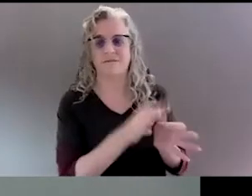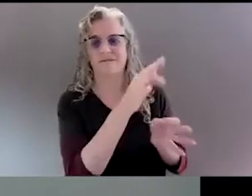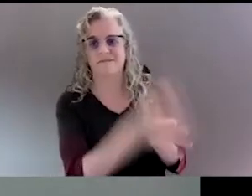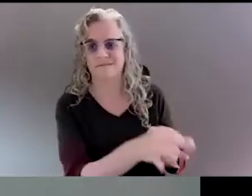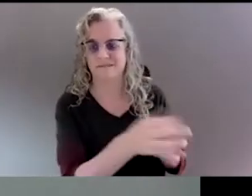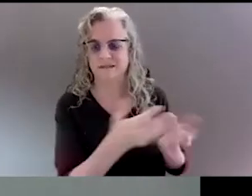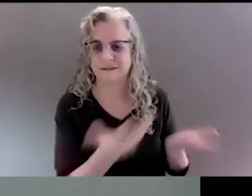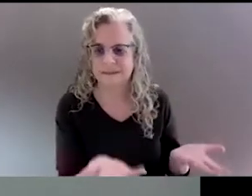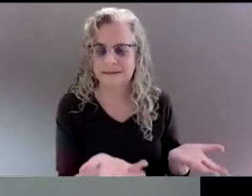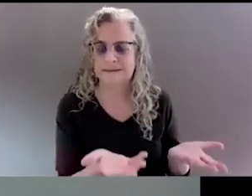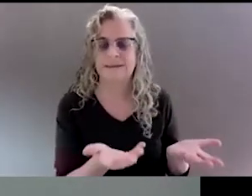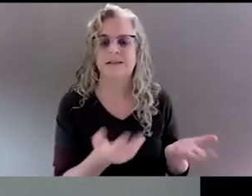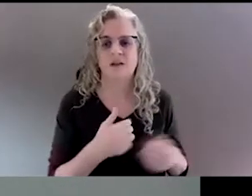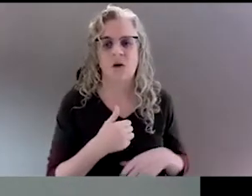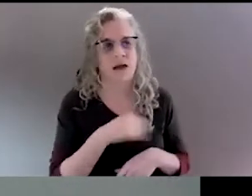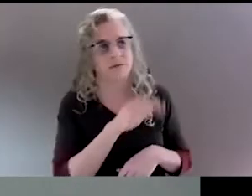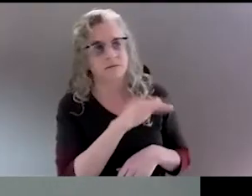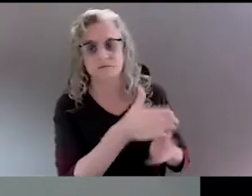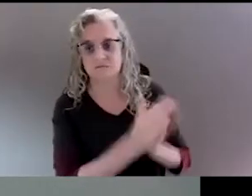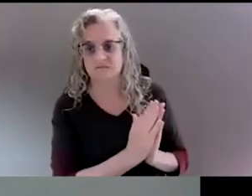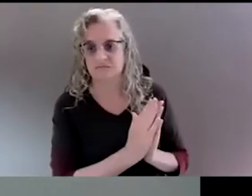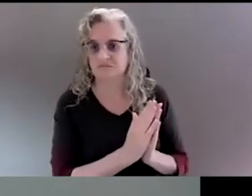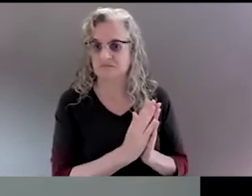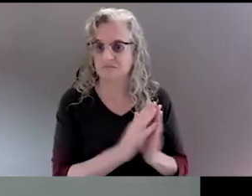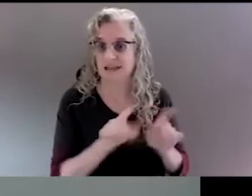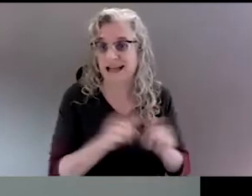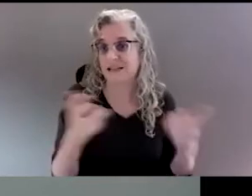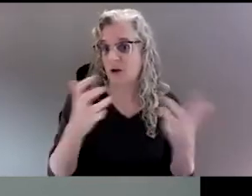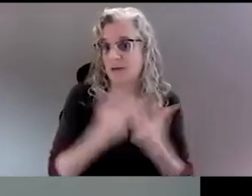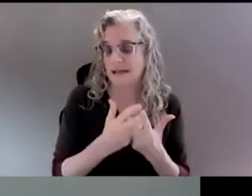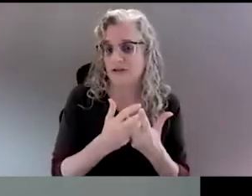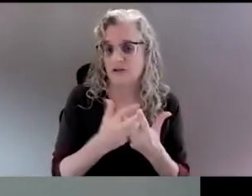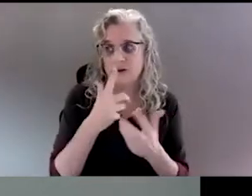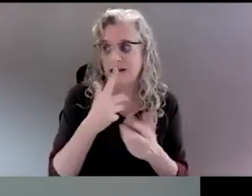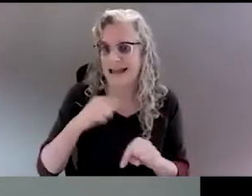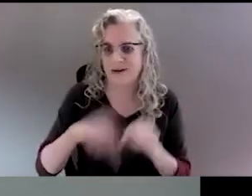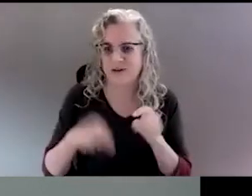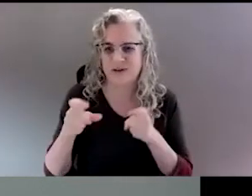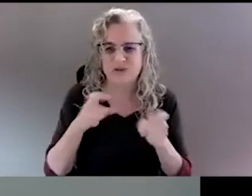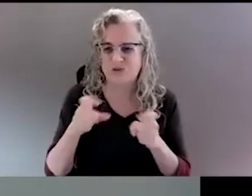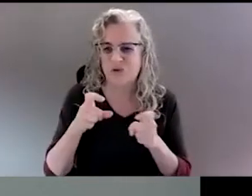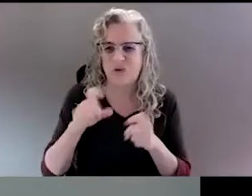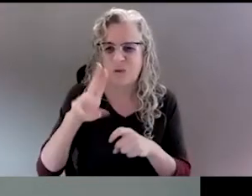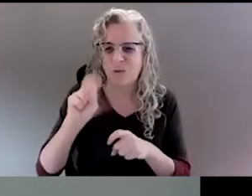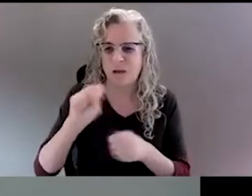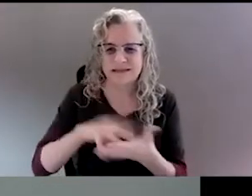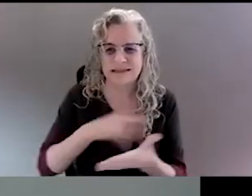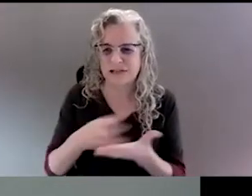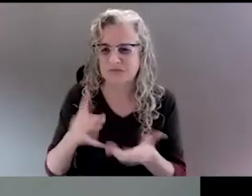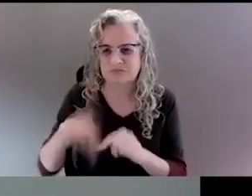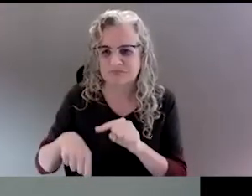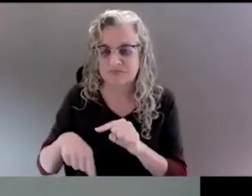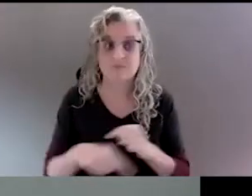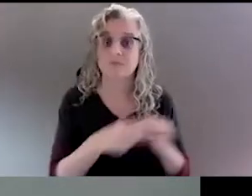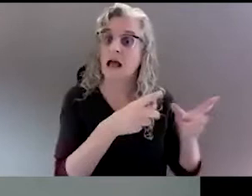her accommodation because I couldn't control what time the bus would come. And the director said, yes, of